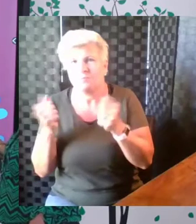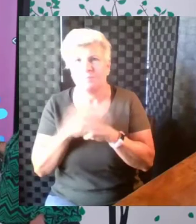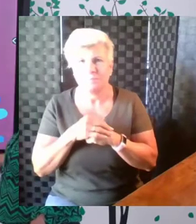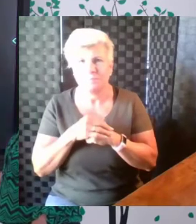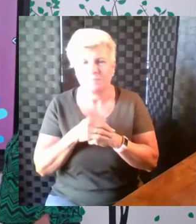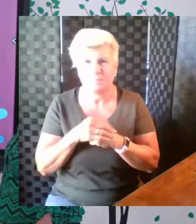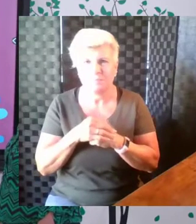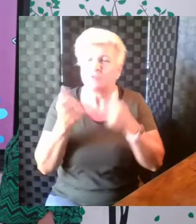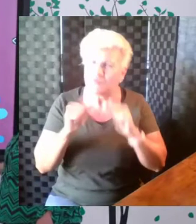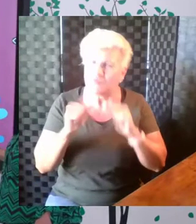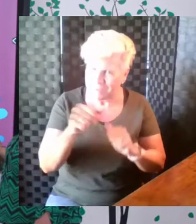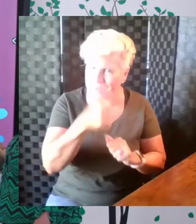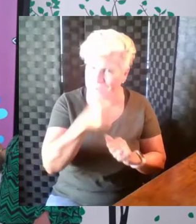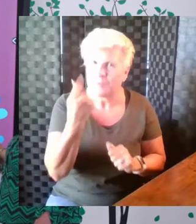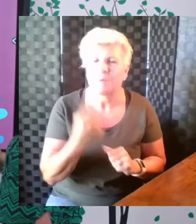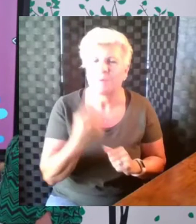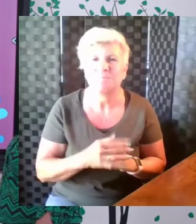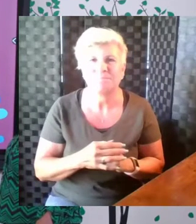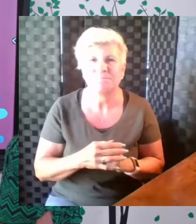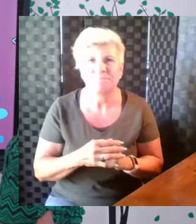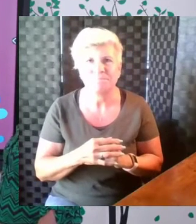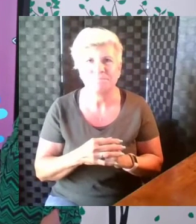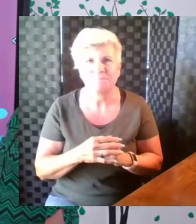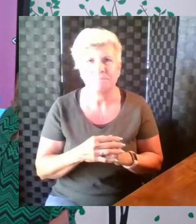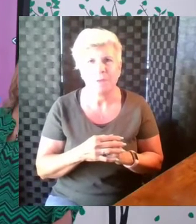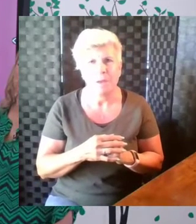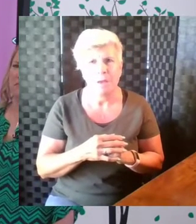Let's try another one.